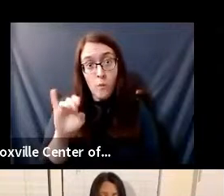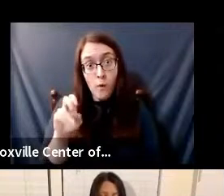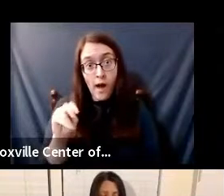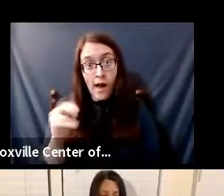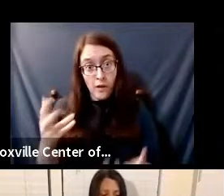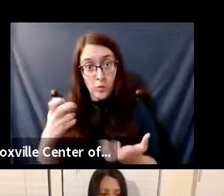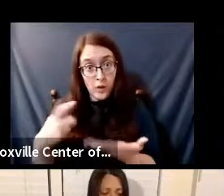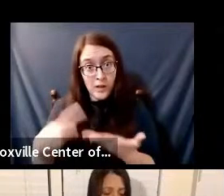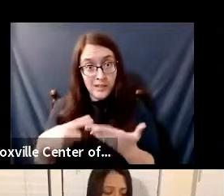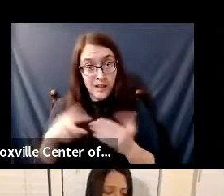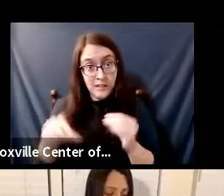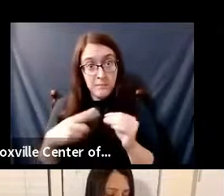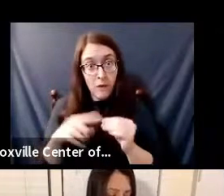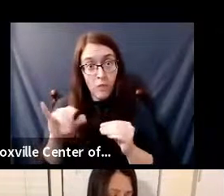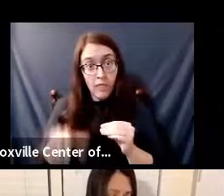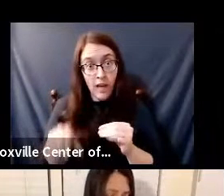that.